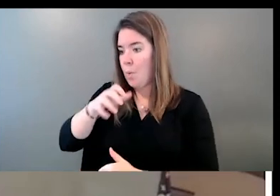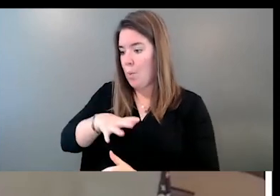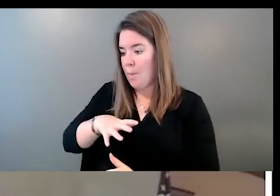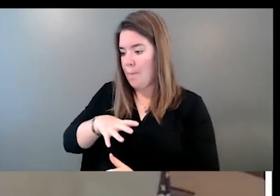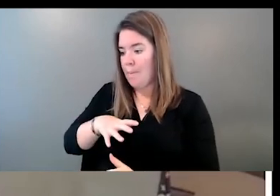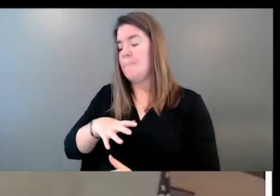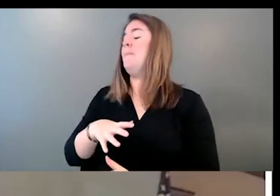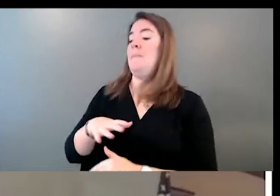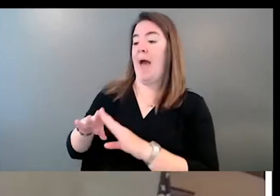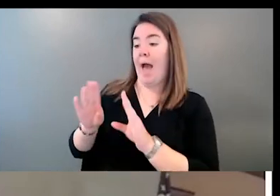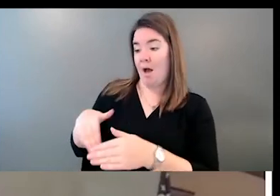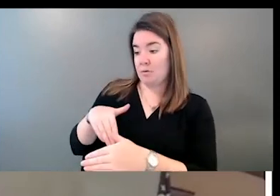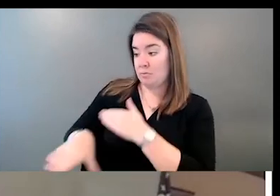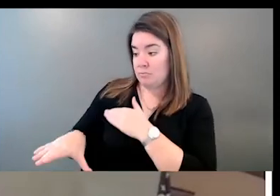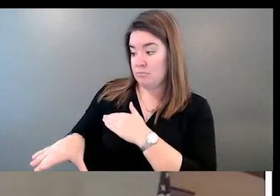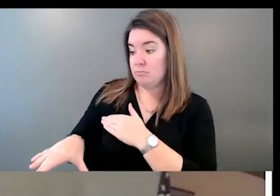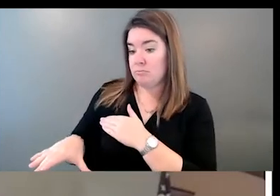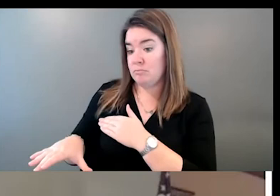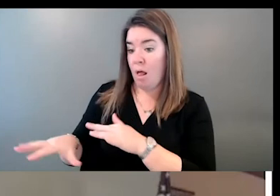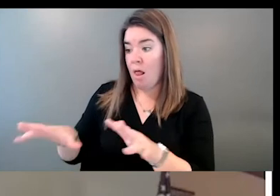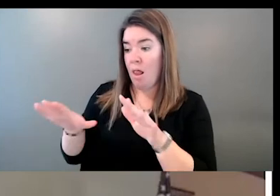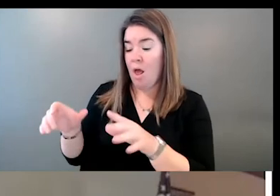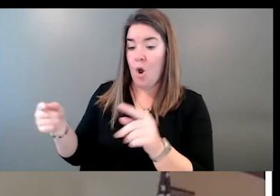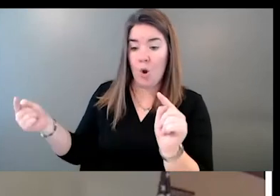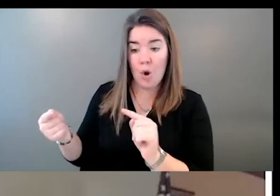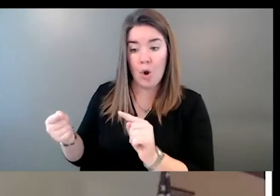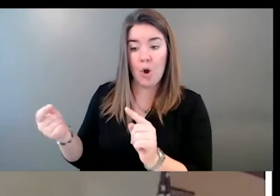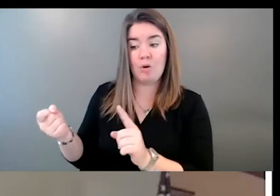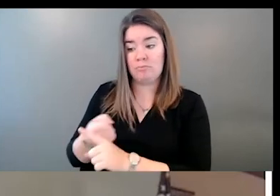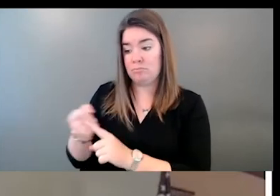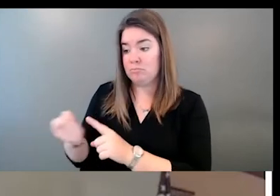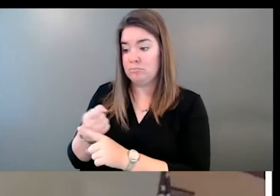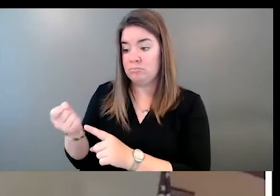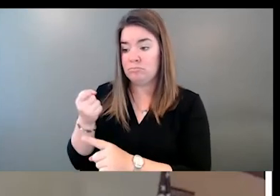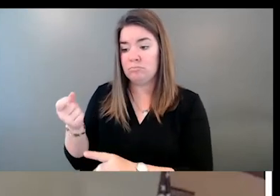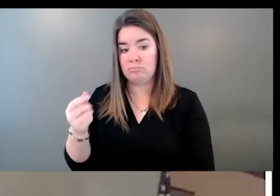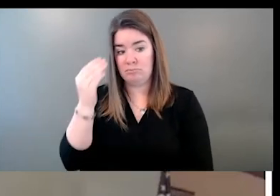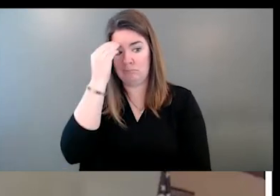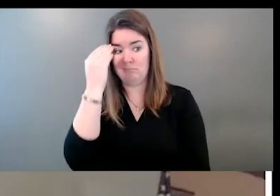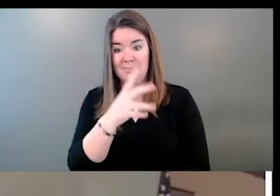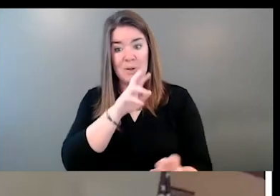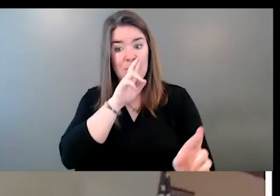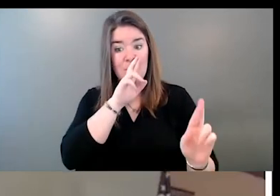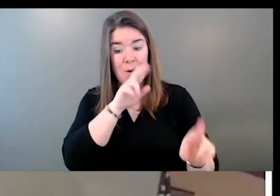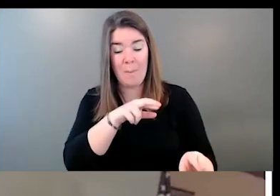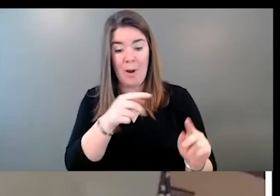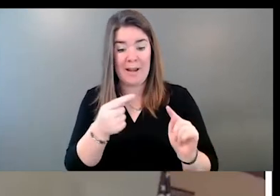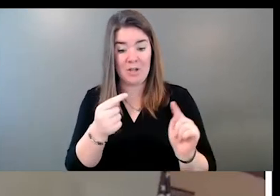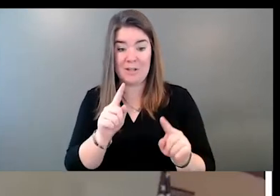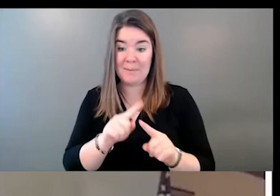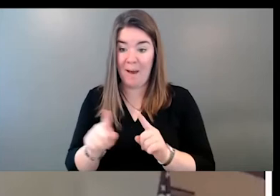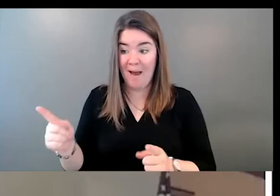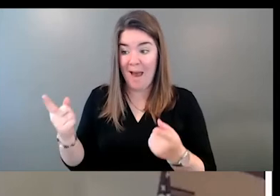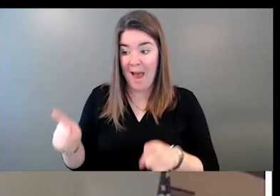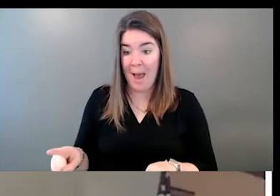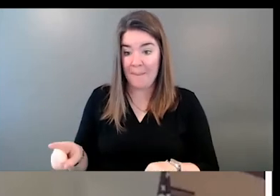injuries, but referred her to the prosecutor's office. The woman never made it to the prosecutor's office because she and her